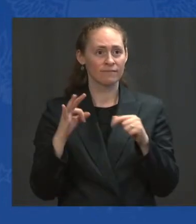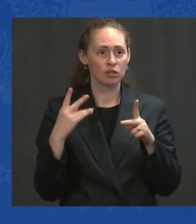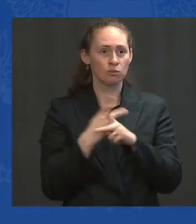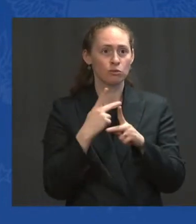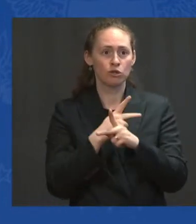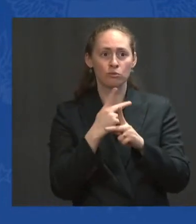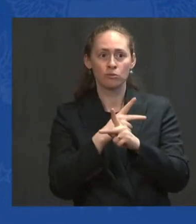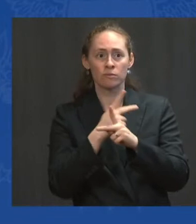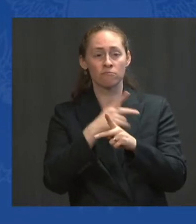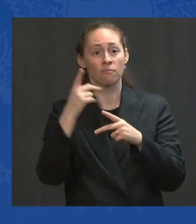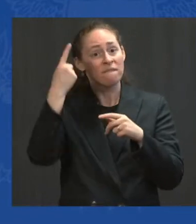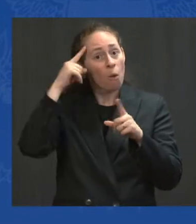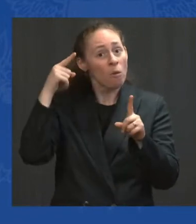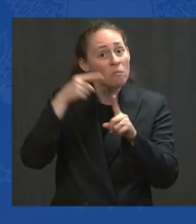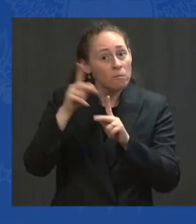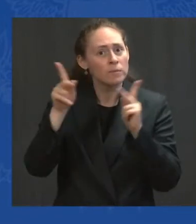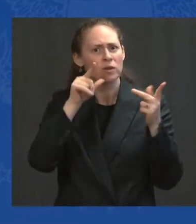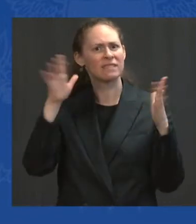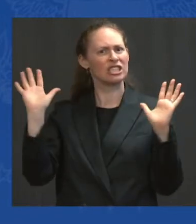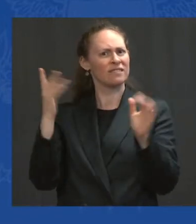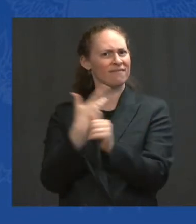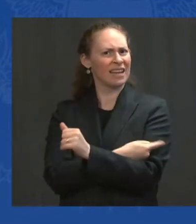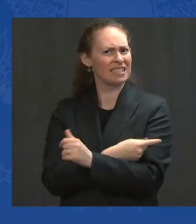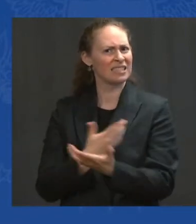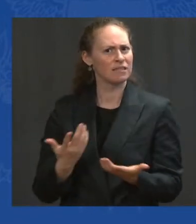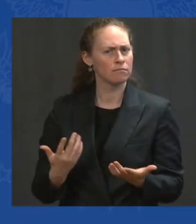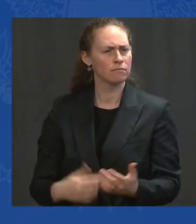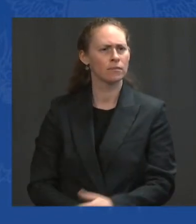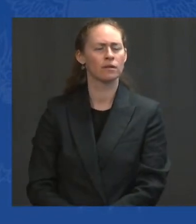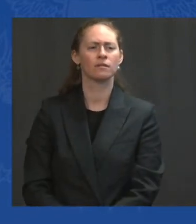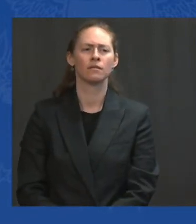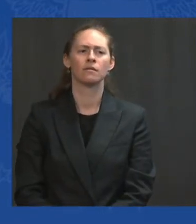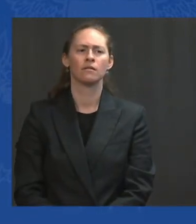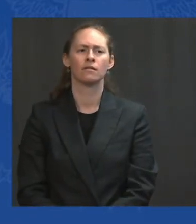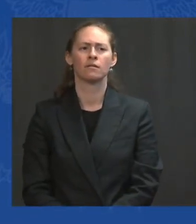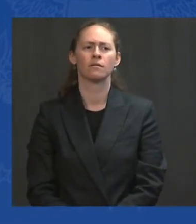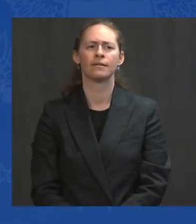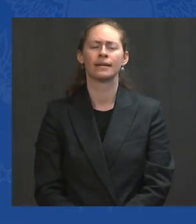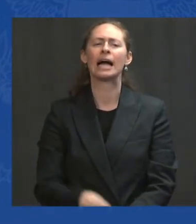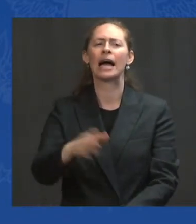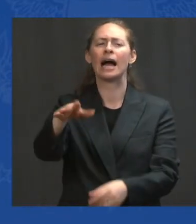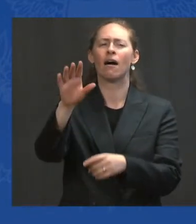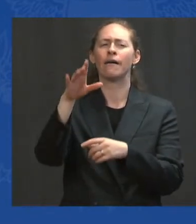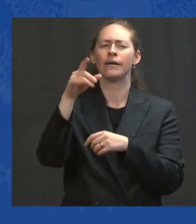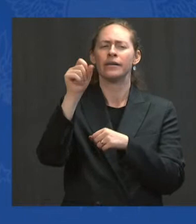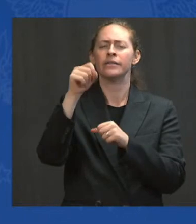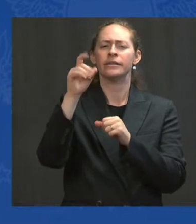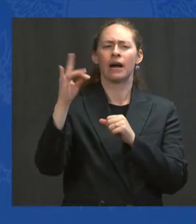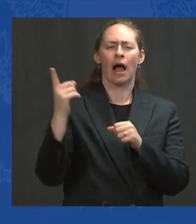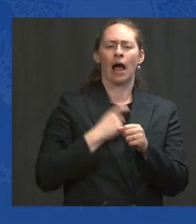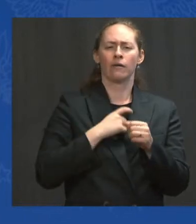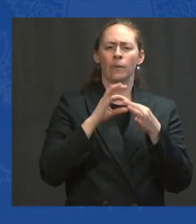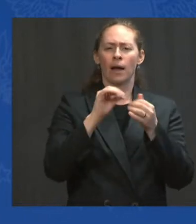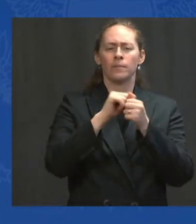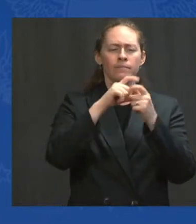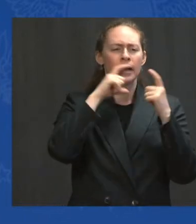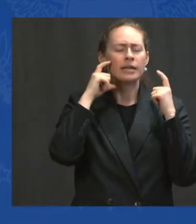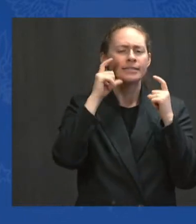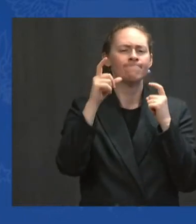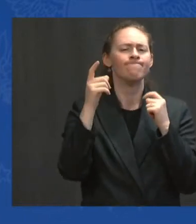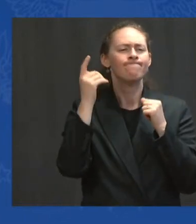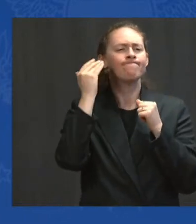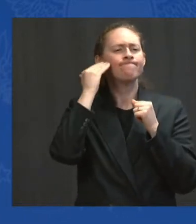course. Yes. Let me clarify that. When I was asked the question about wearing masks when you